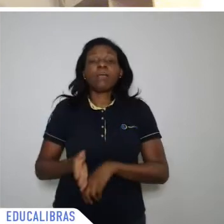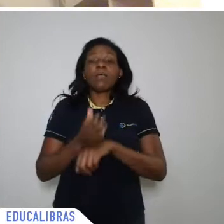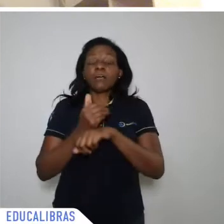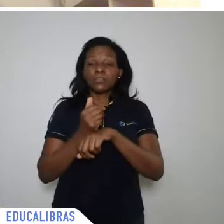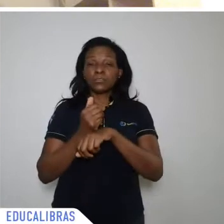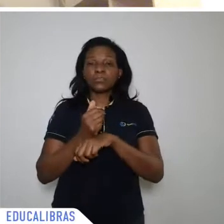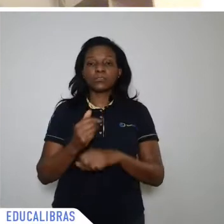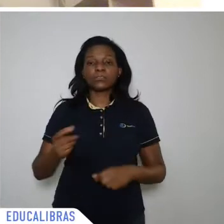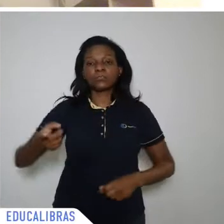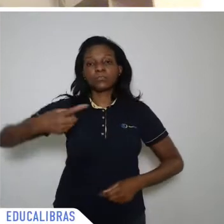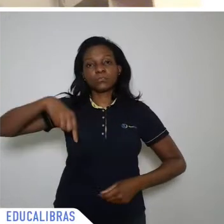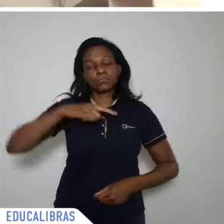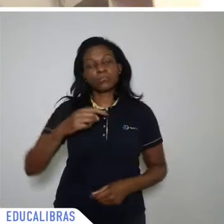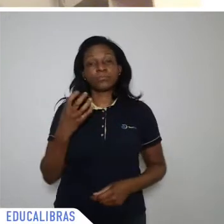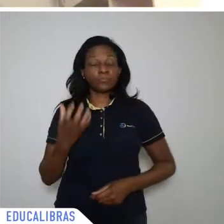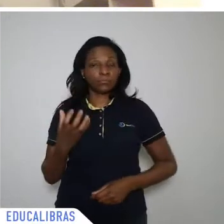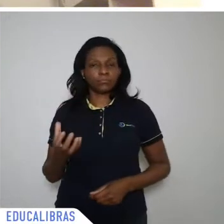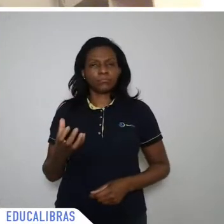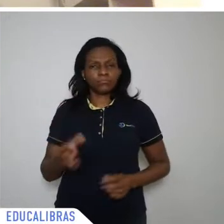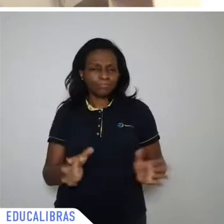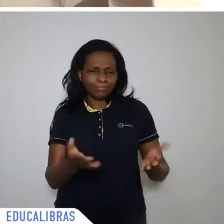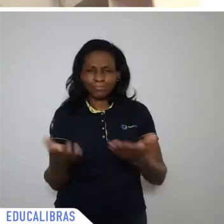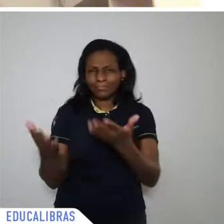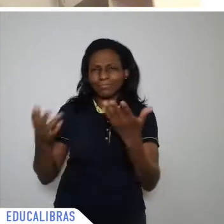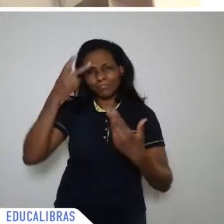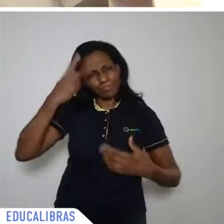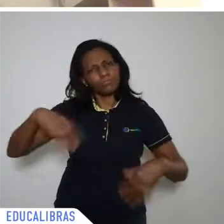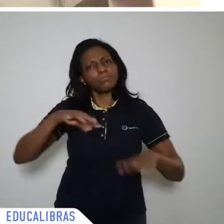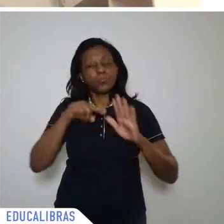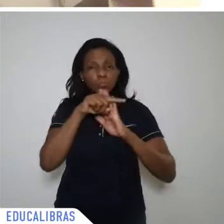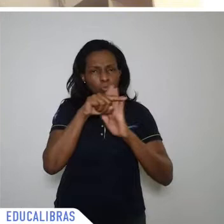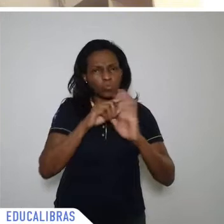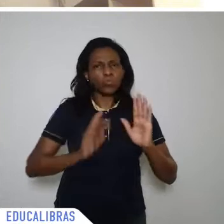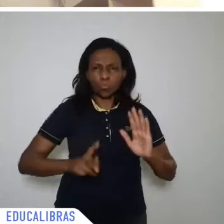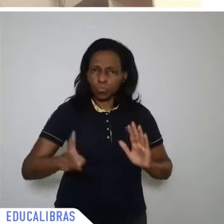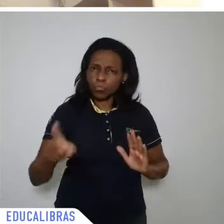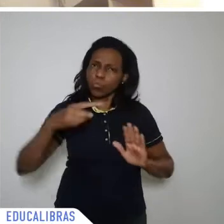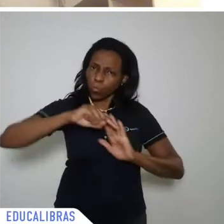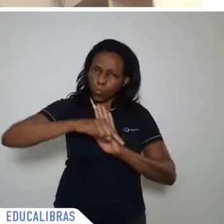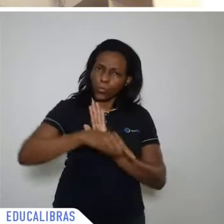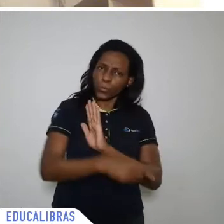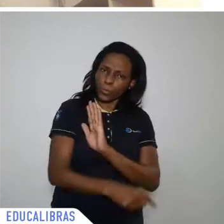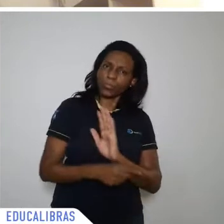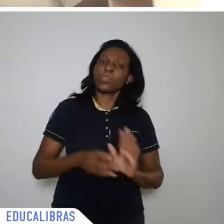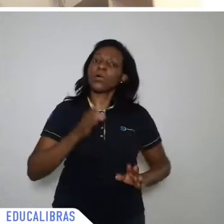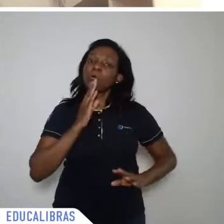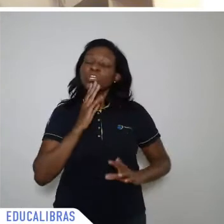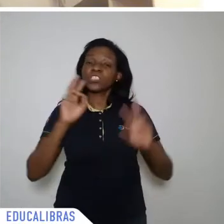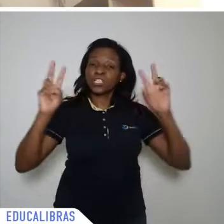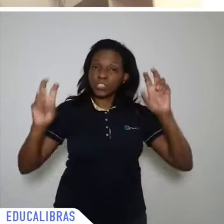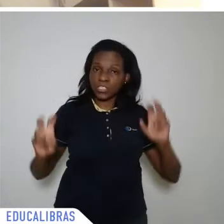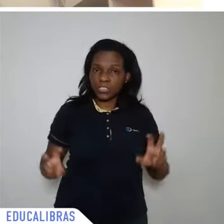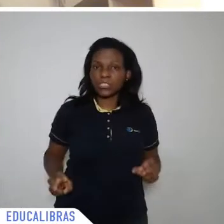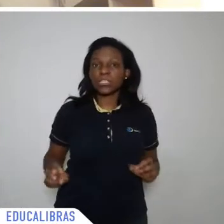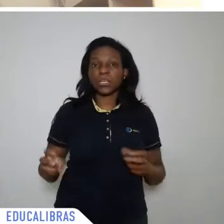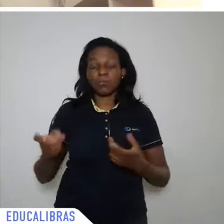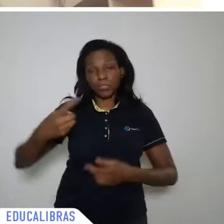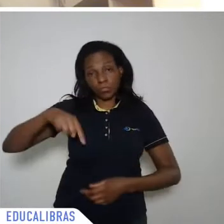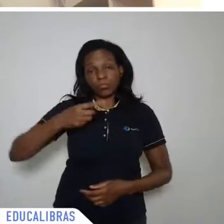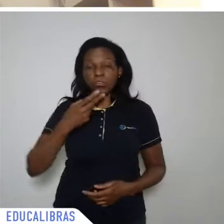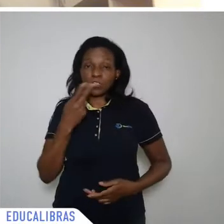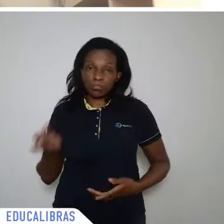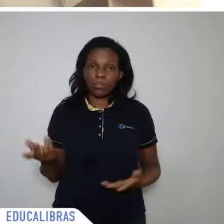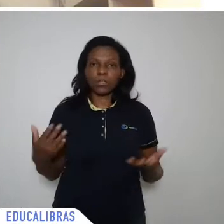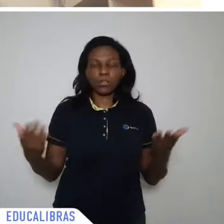But before this, ourselves as the conference, we'd like to encourage the public to study and dive very